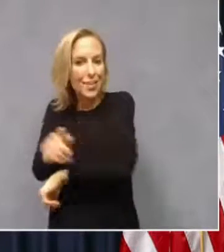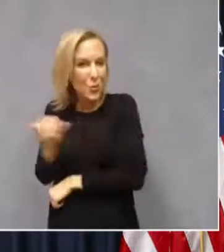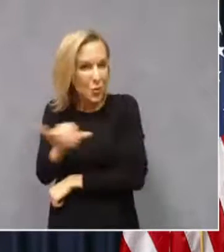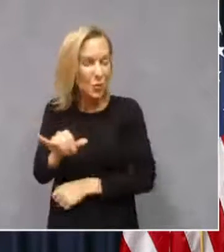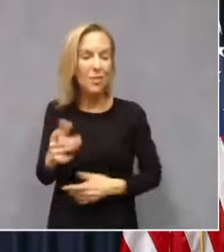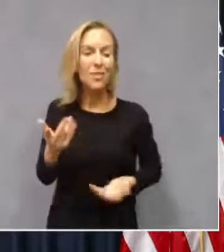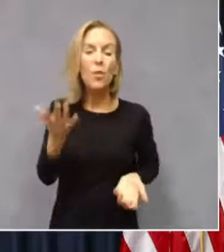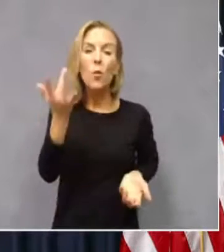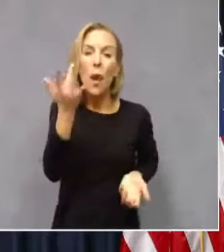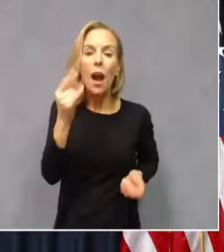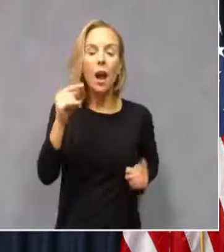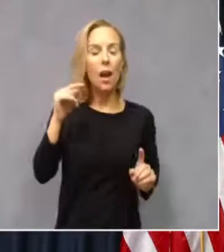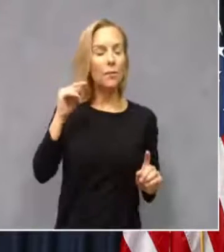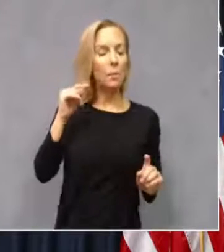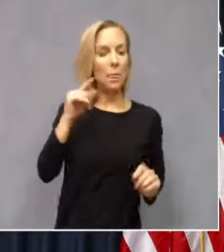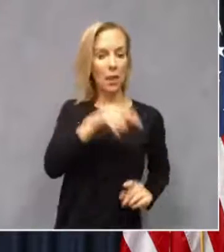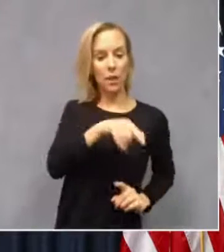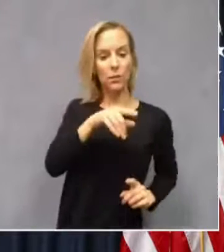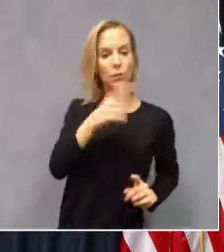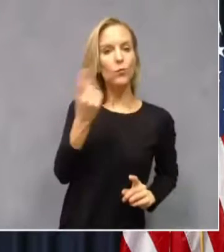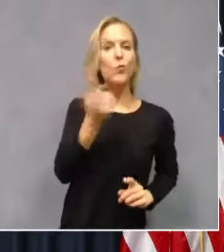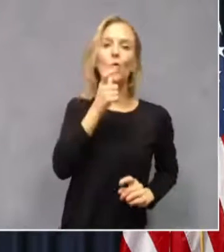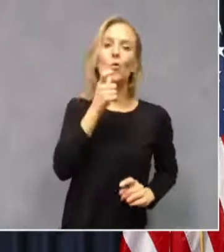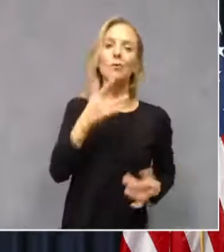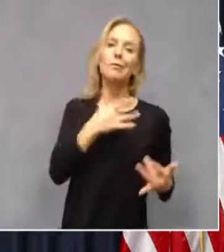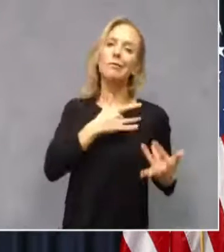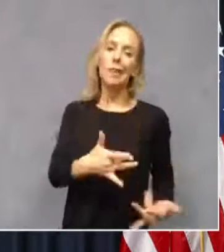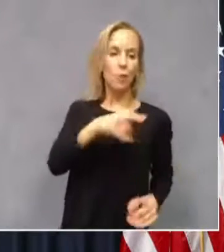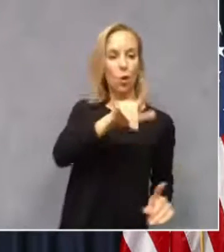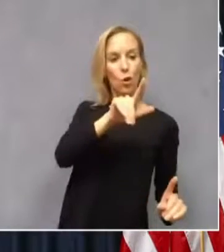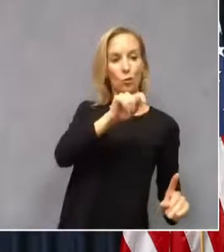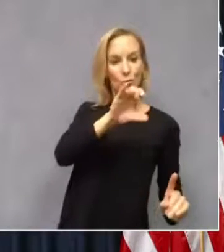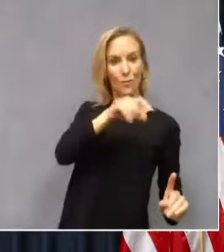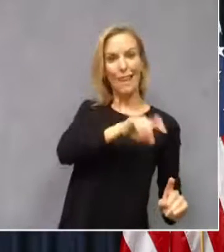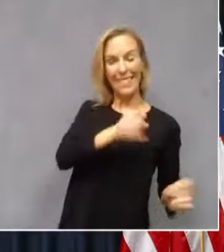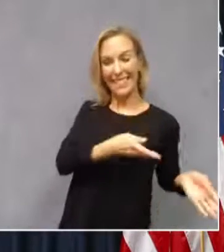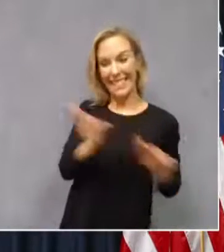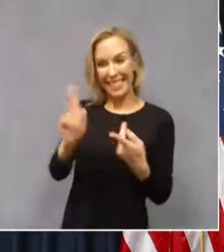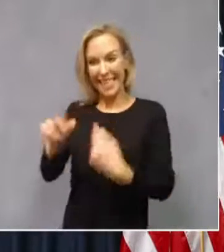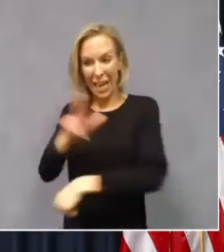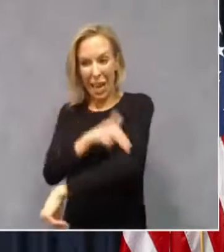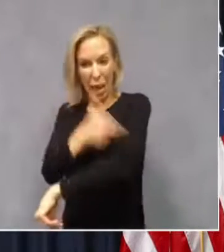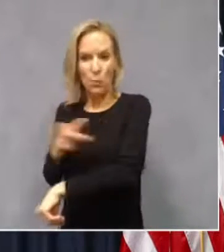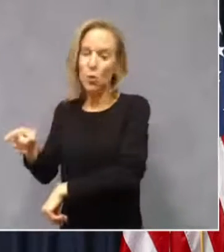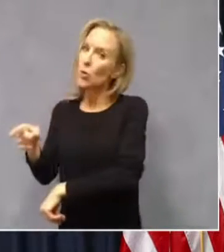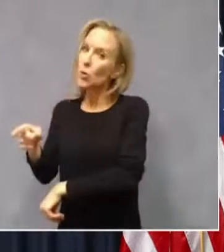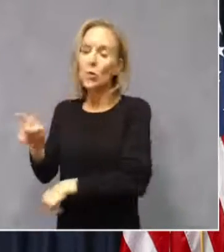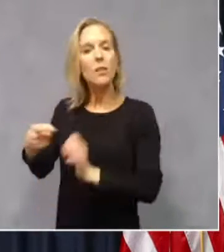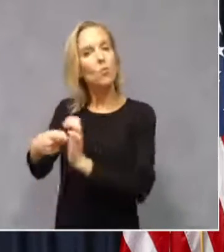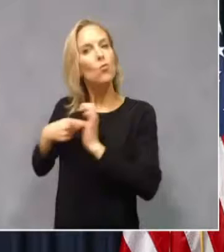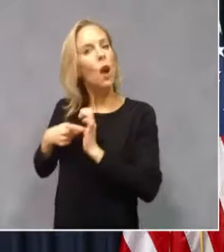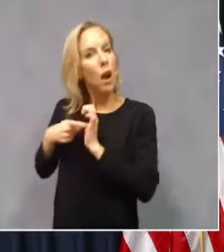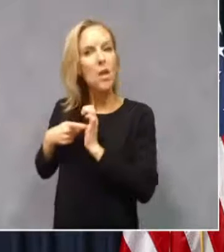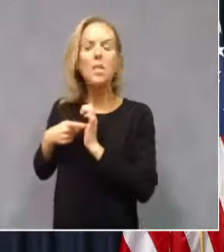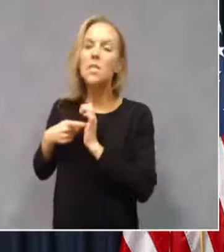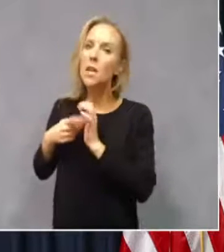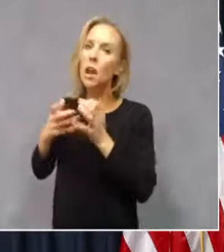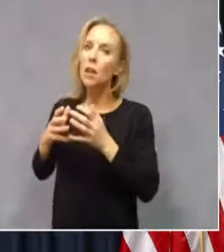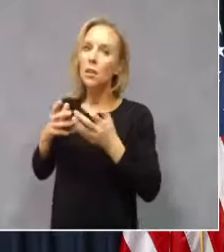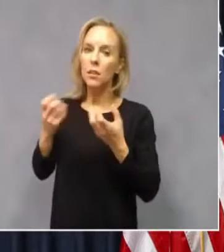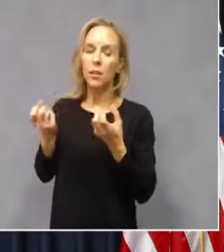condition of someone in long-term care and how hard this virus hits them requires significant,